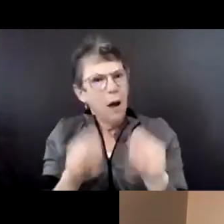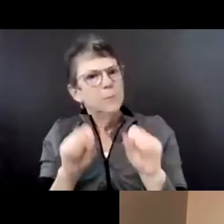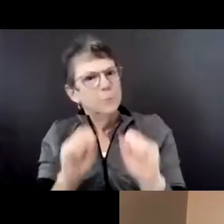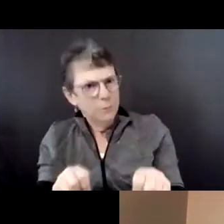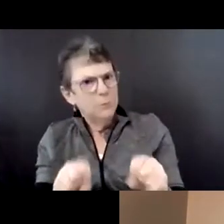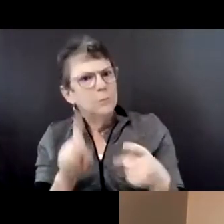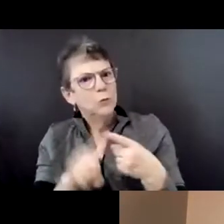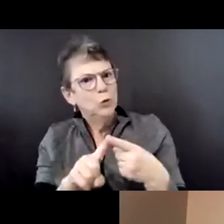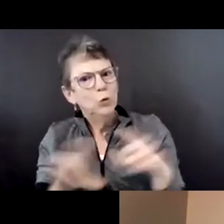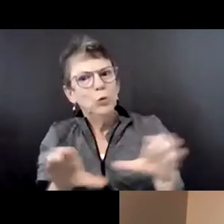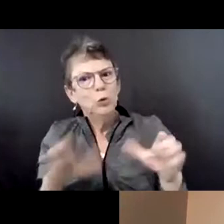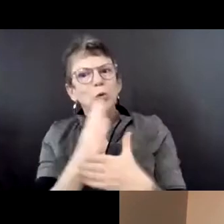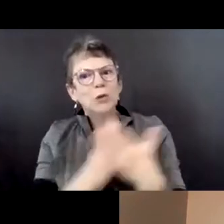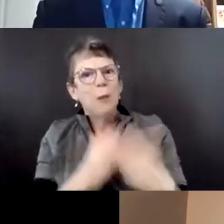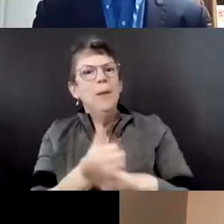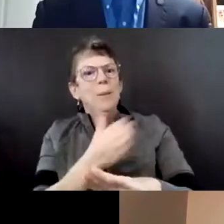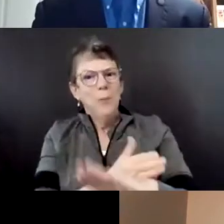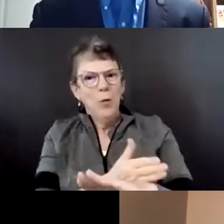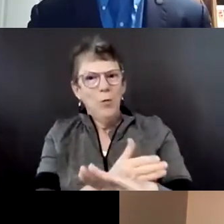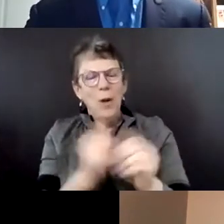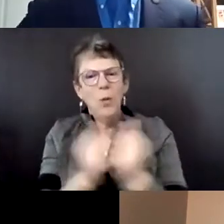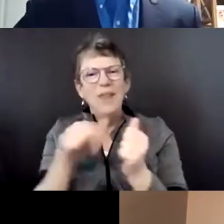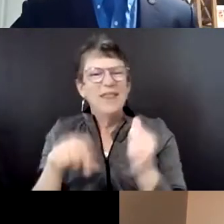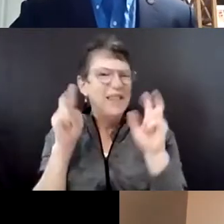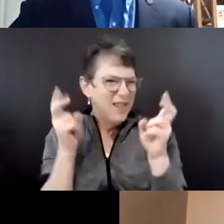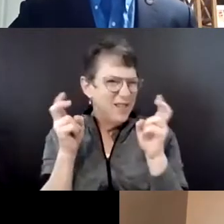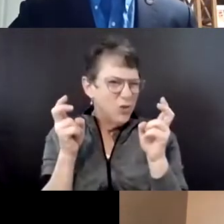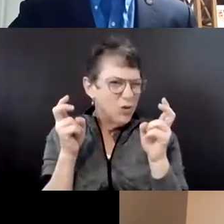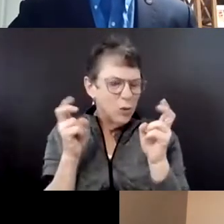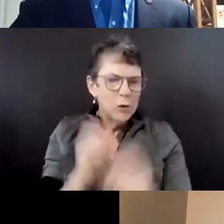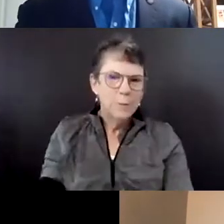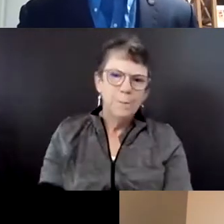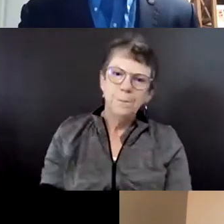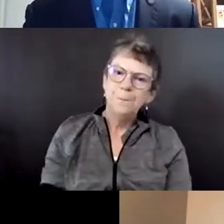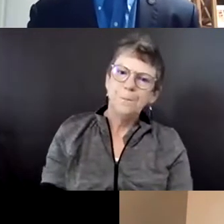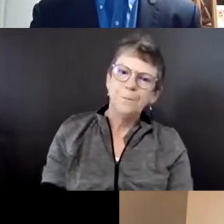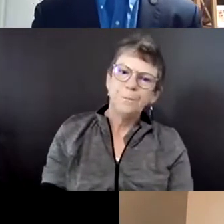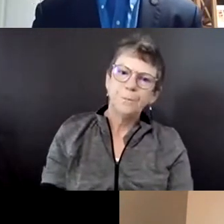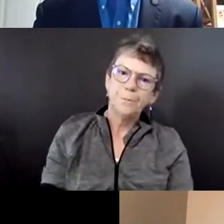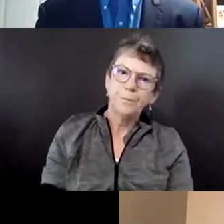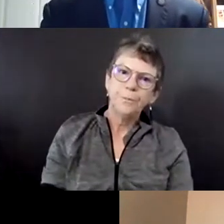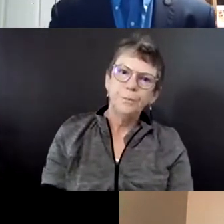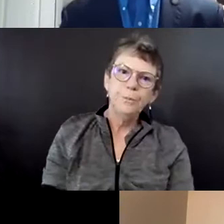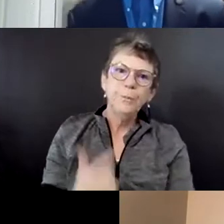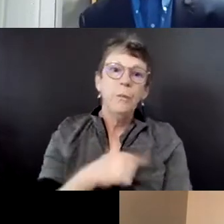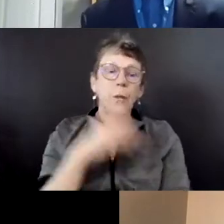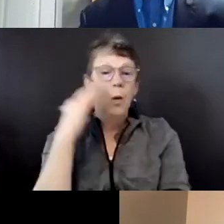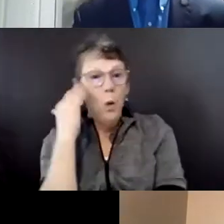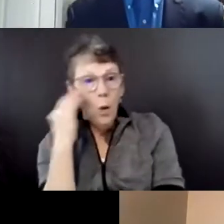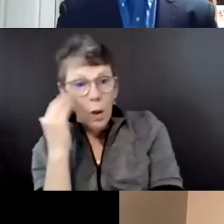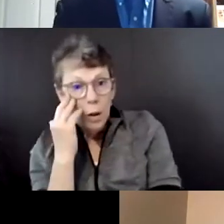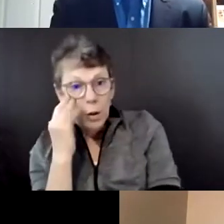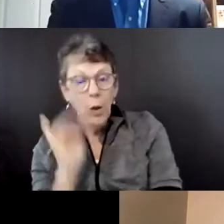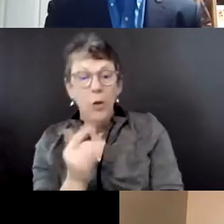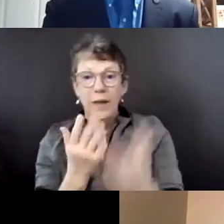time. And I think that's, if we had a system that worked so we know that there's a wait list. So